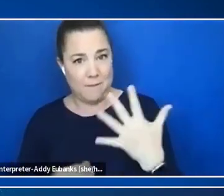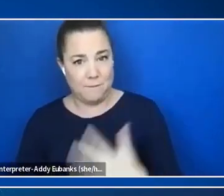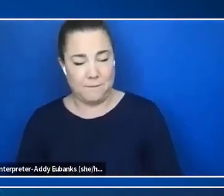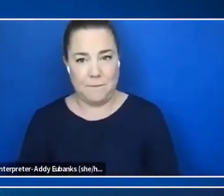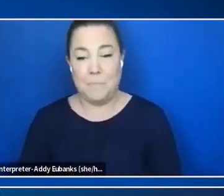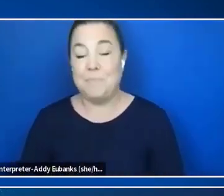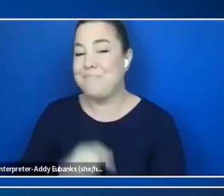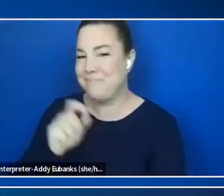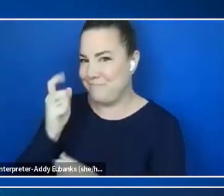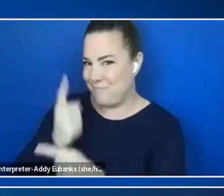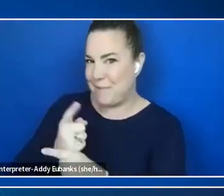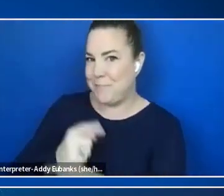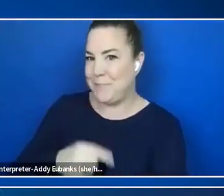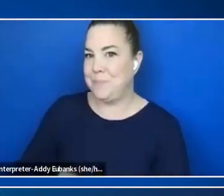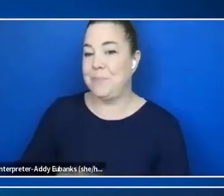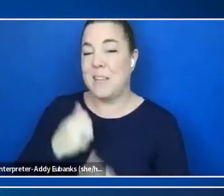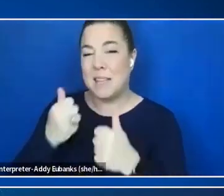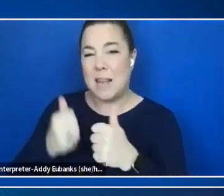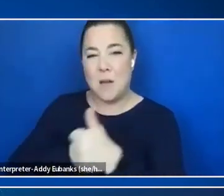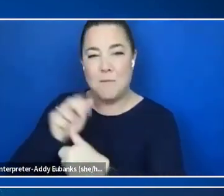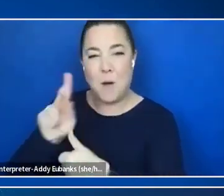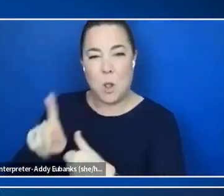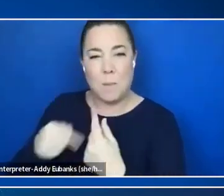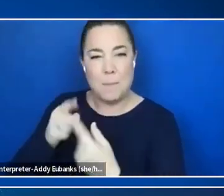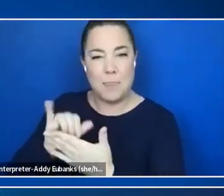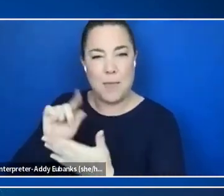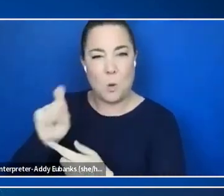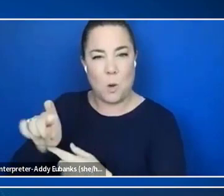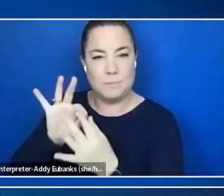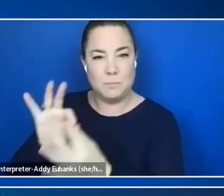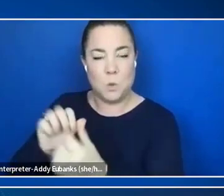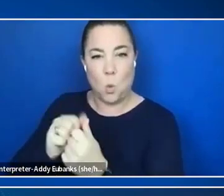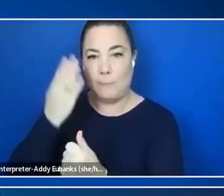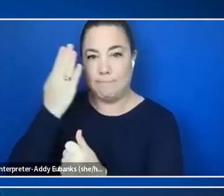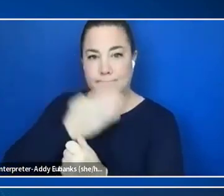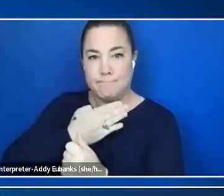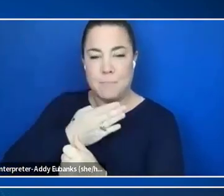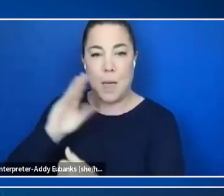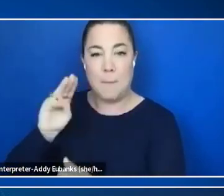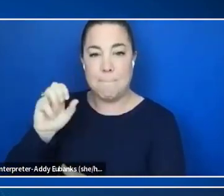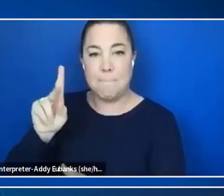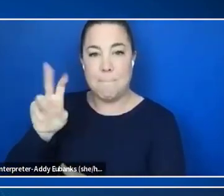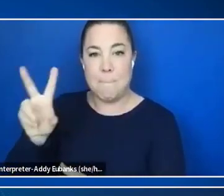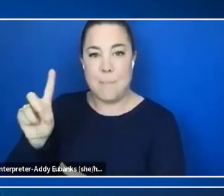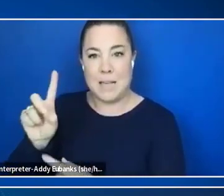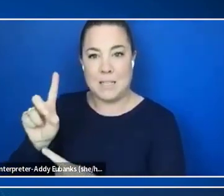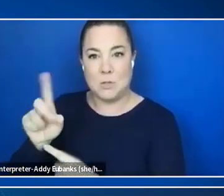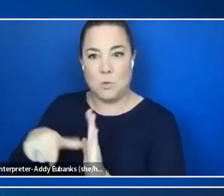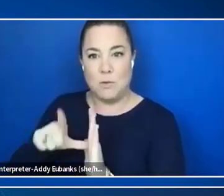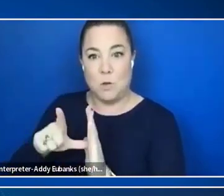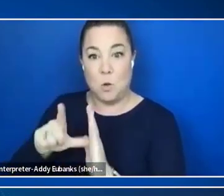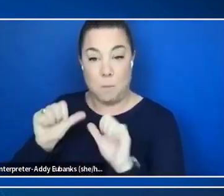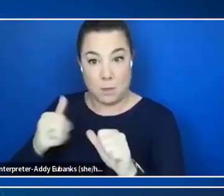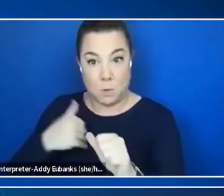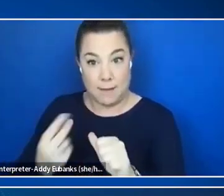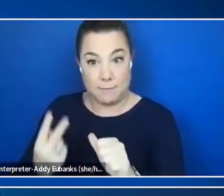Following up on the master review, is there discussion on possible 2-stage reviews?